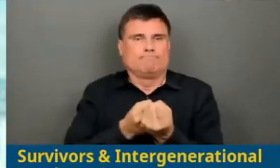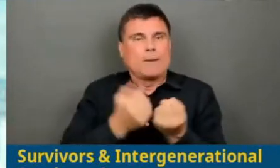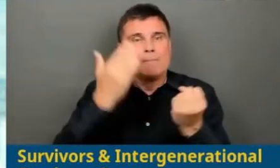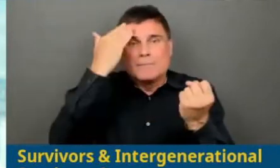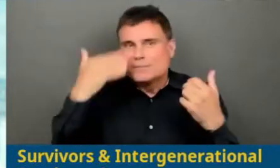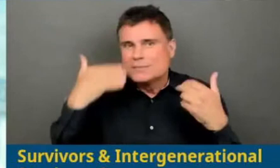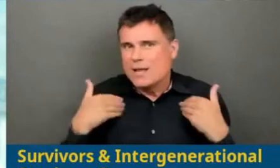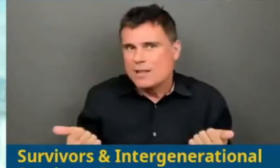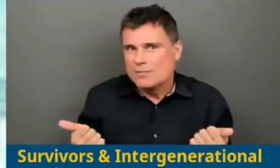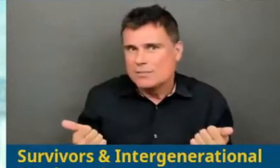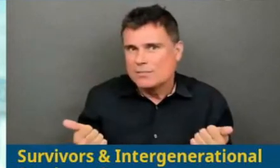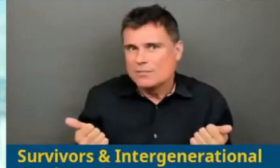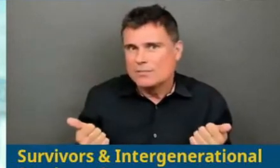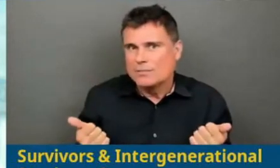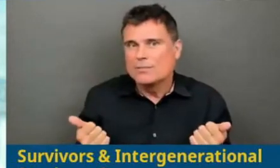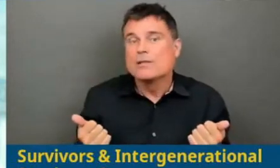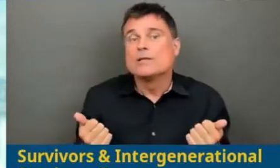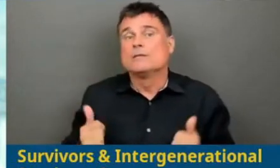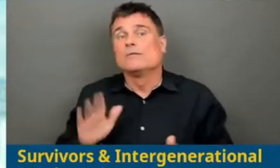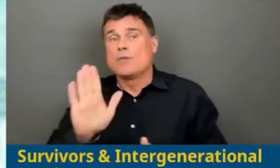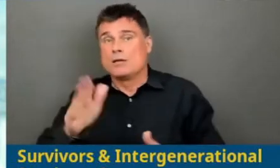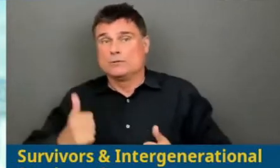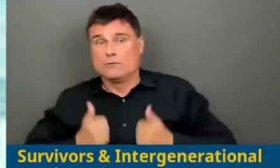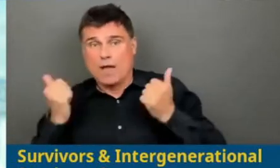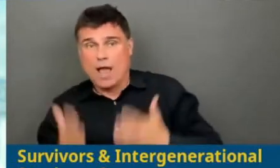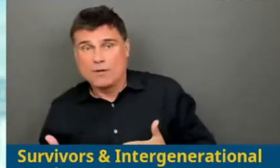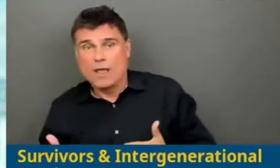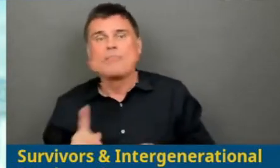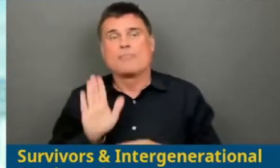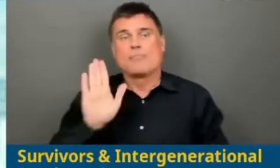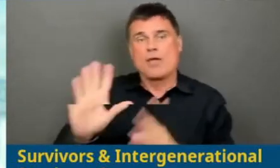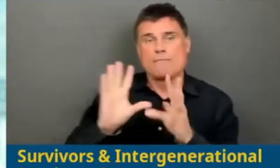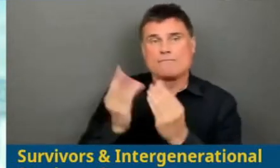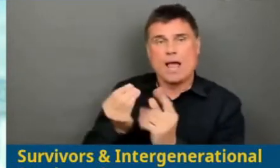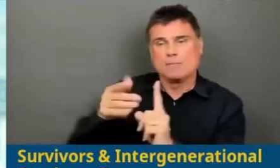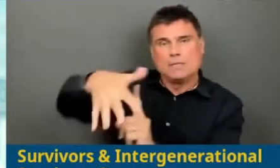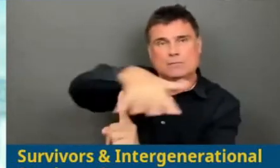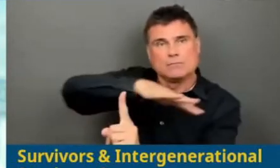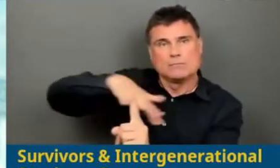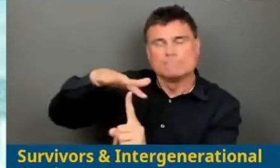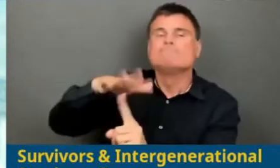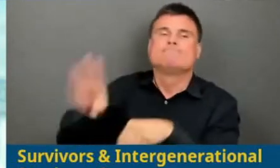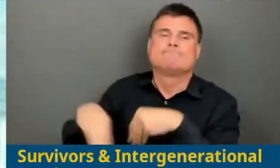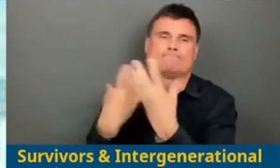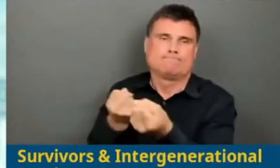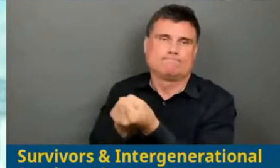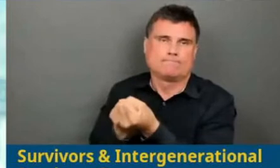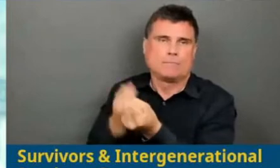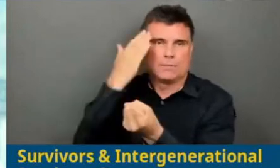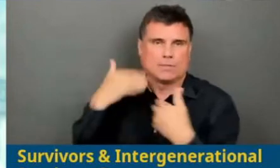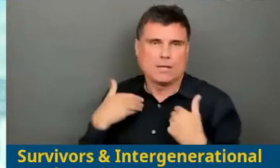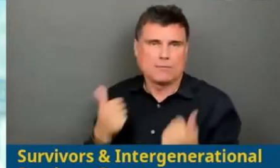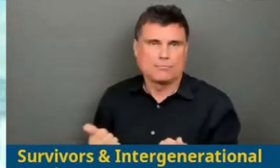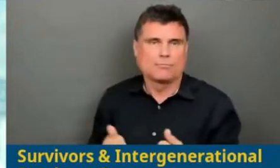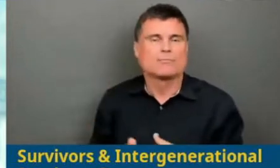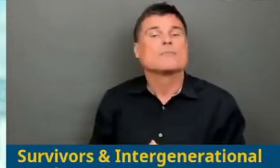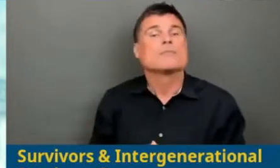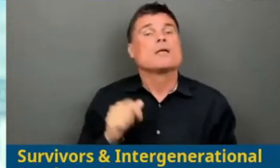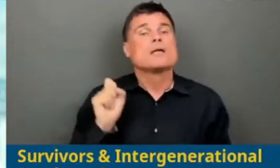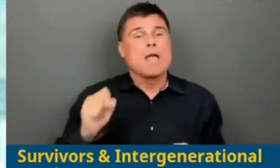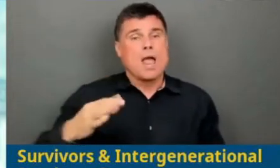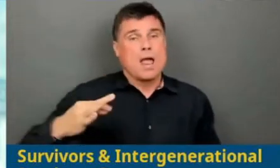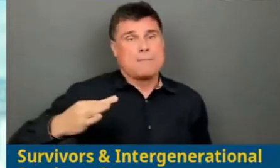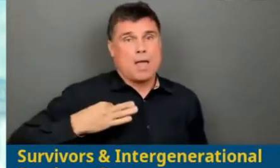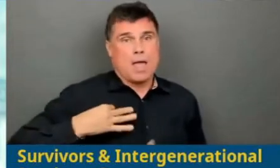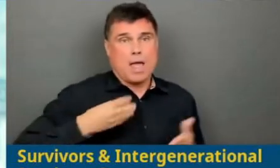survivors and their families. So nations can use this funding to provide mental health and cultural supports,